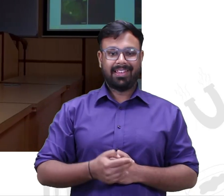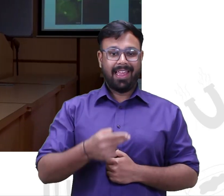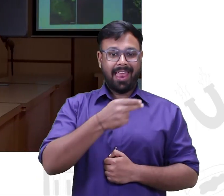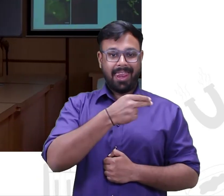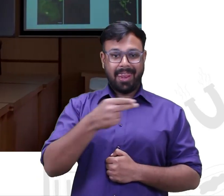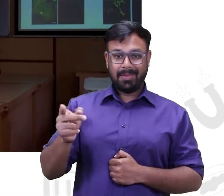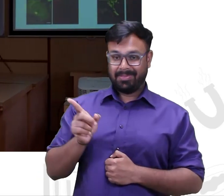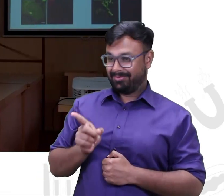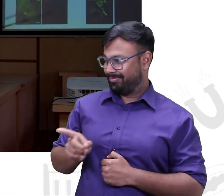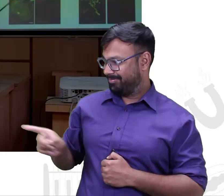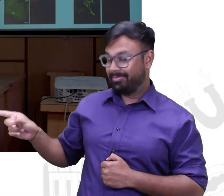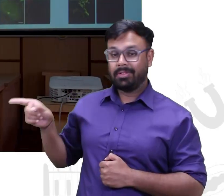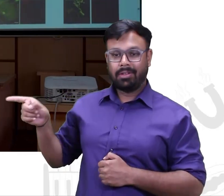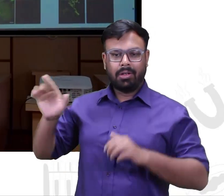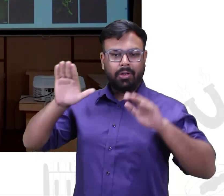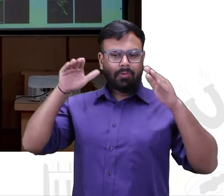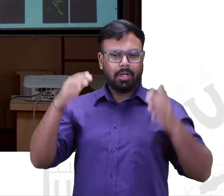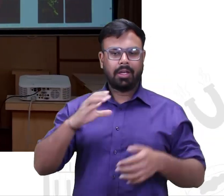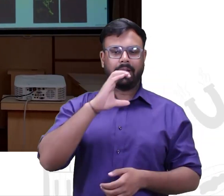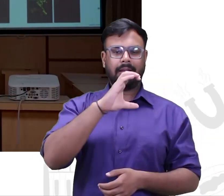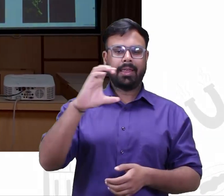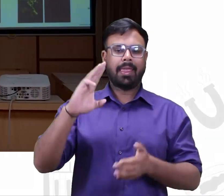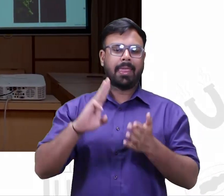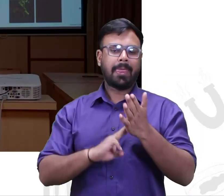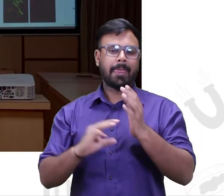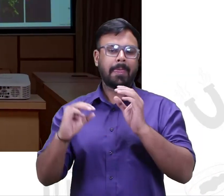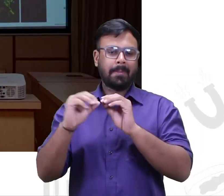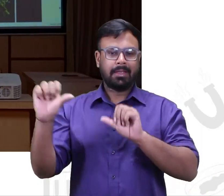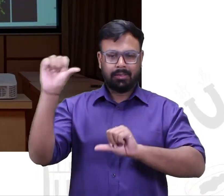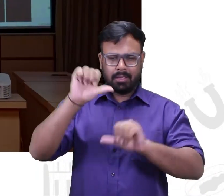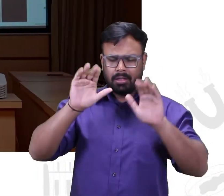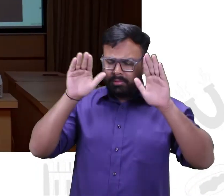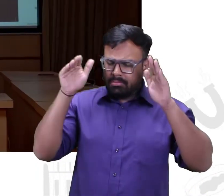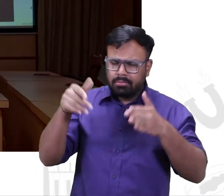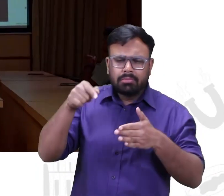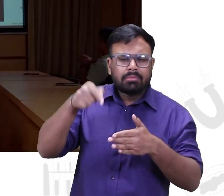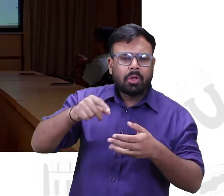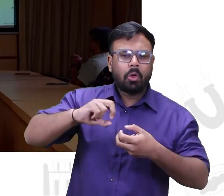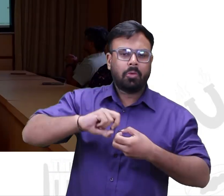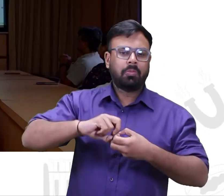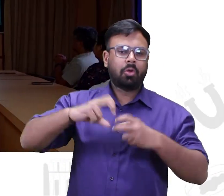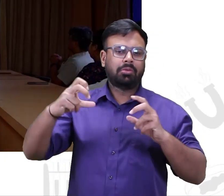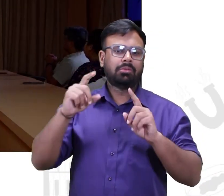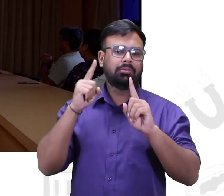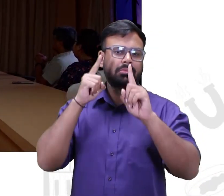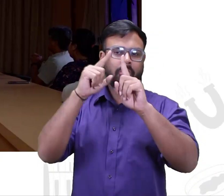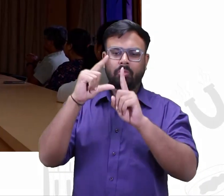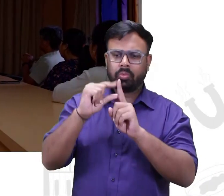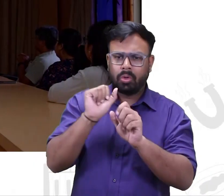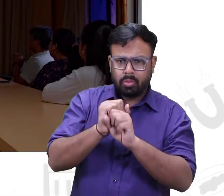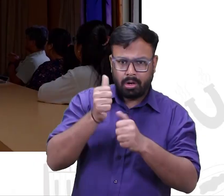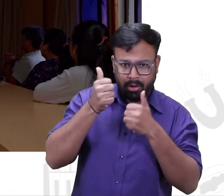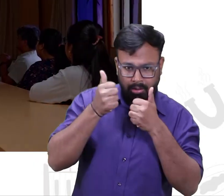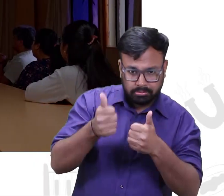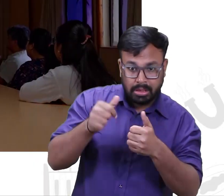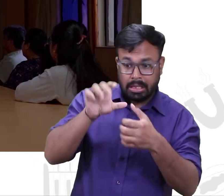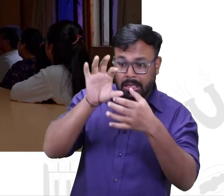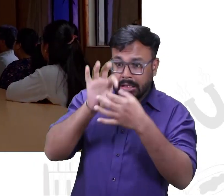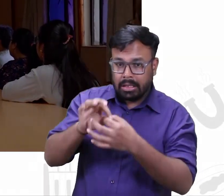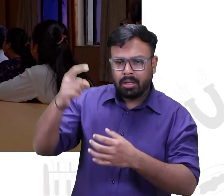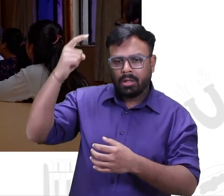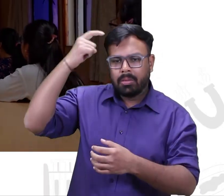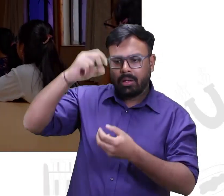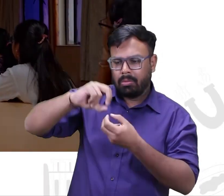Swasti Lab's lab in CCMB works on structural and functional integrity of proteome and related protein